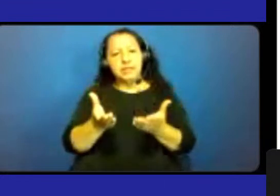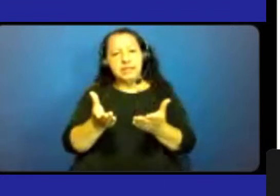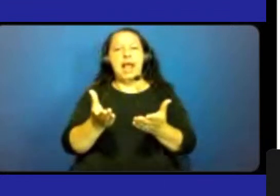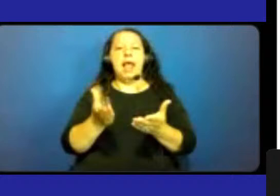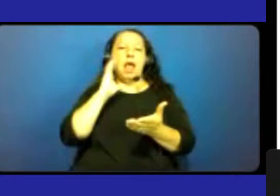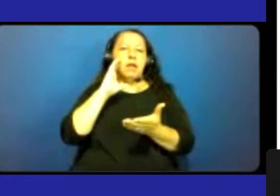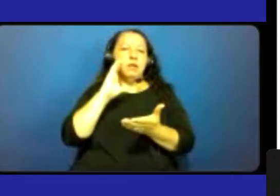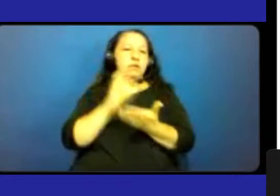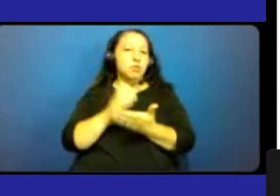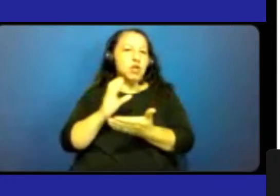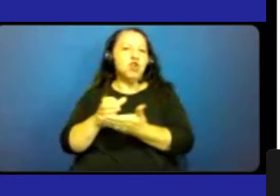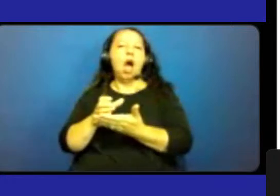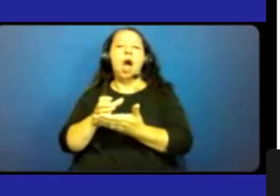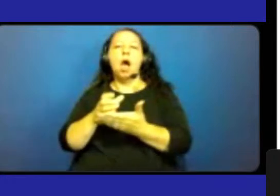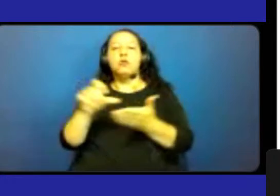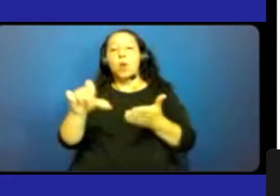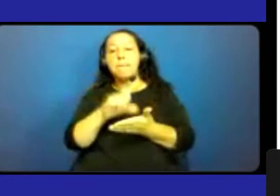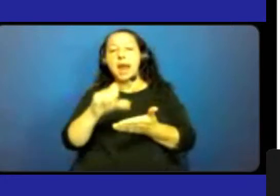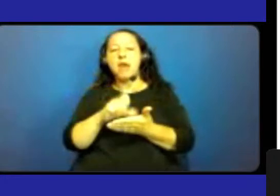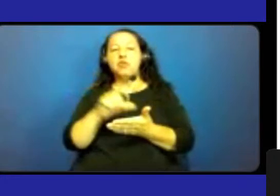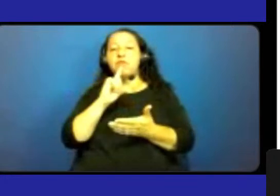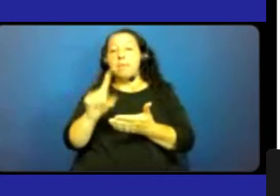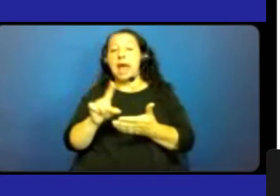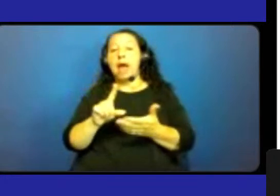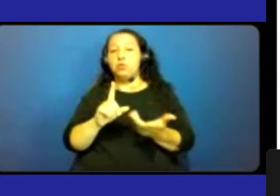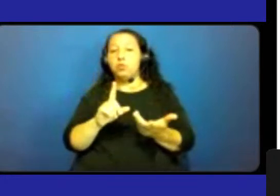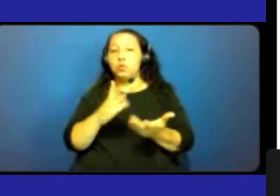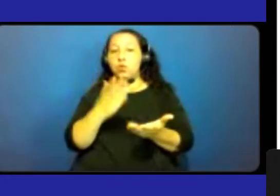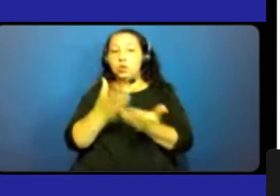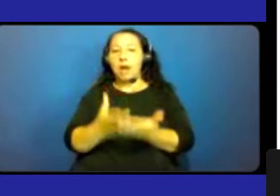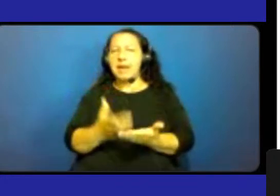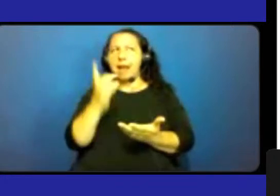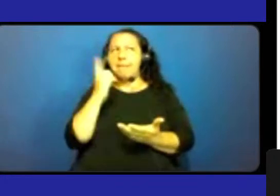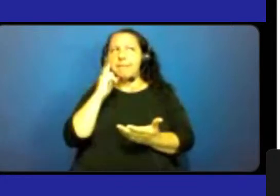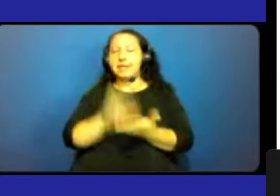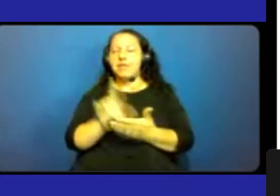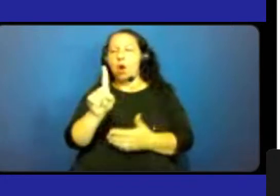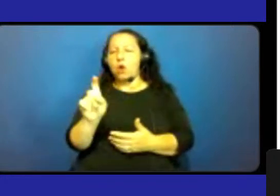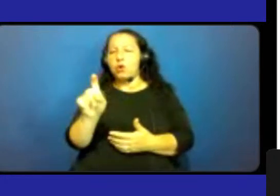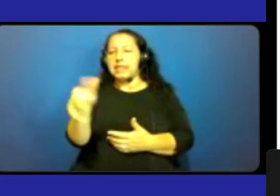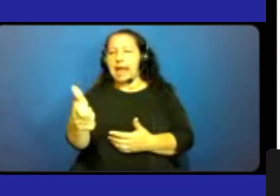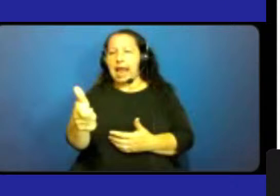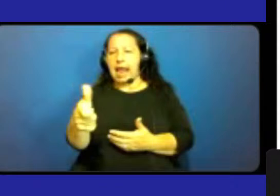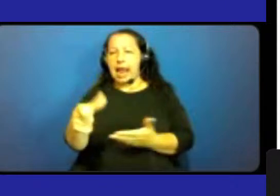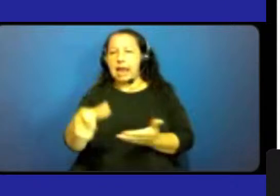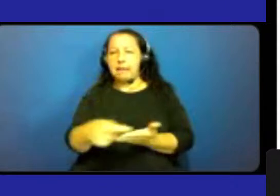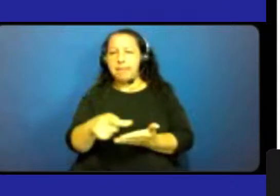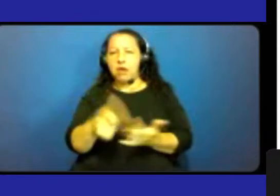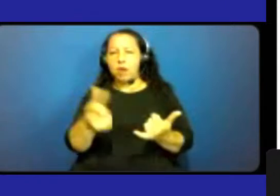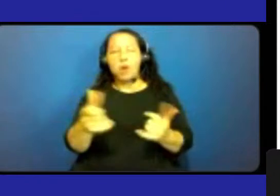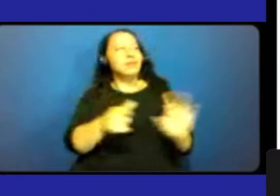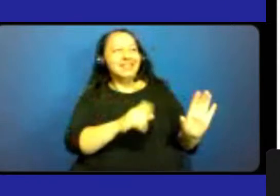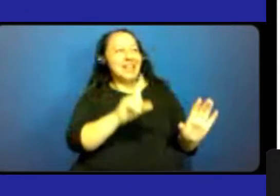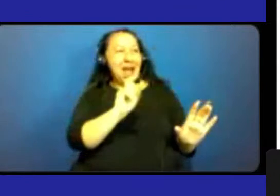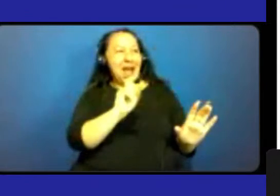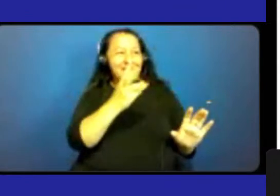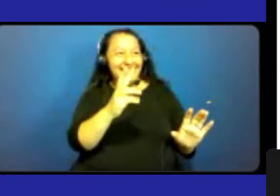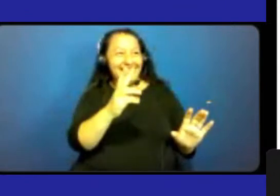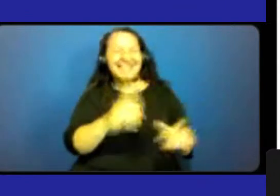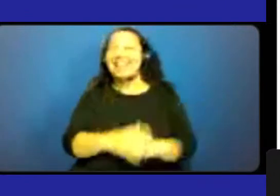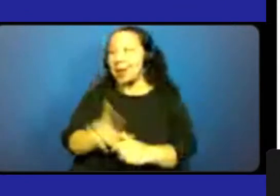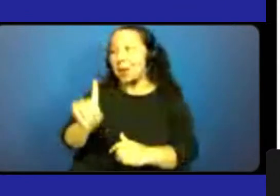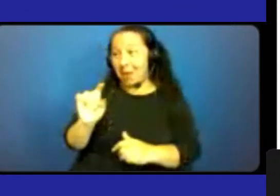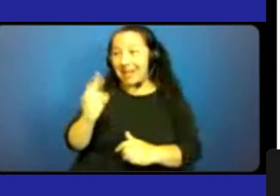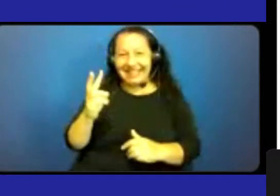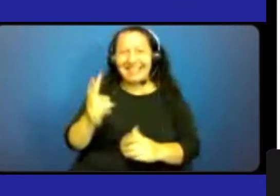the actual document. It's about, 110 pages now, so clearly... 116. 116. So clearly